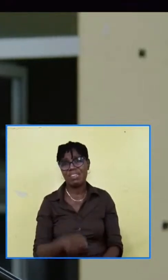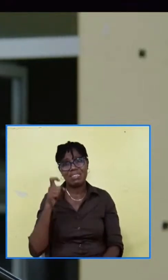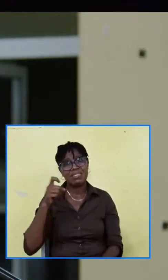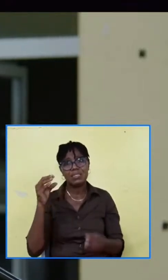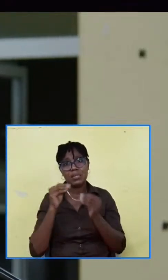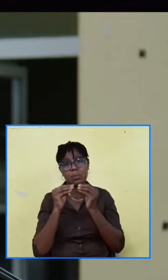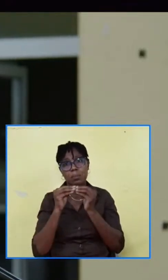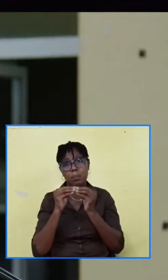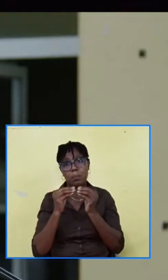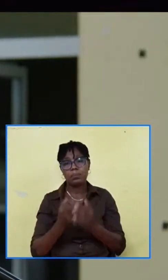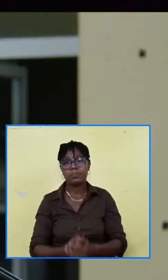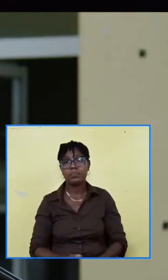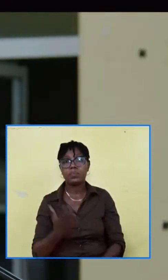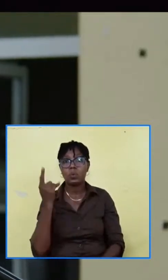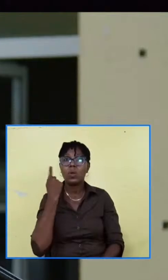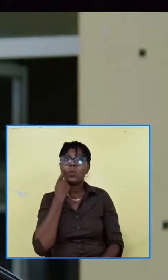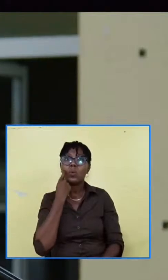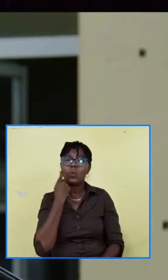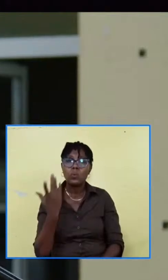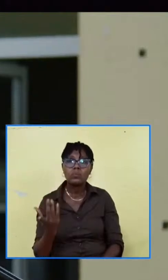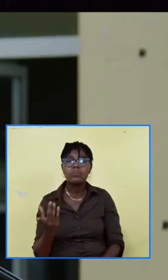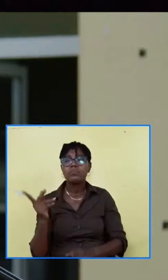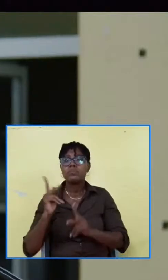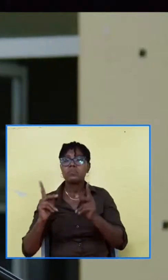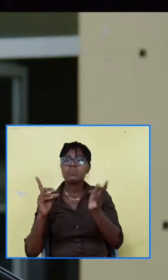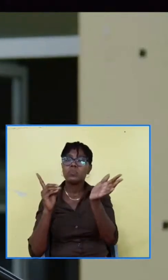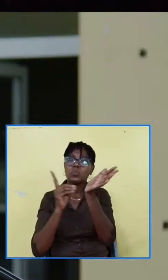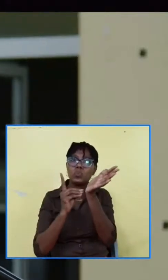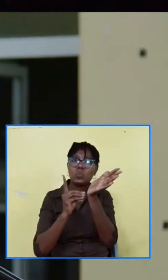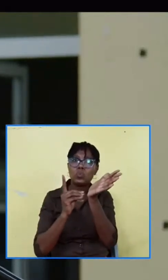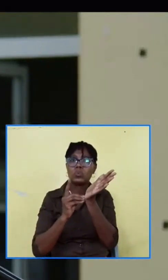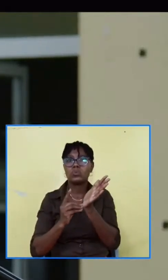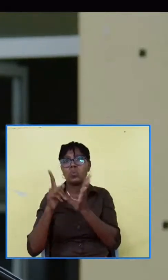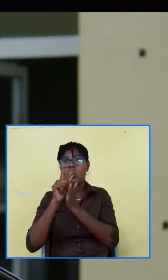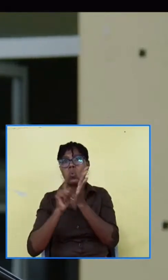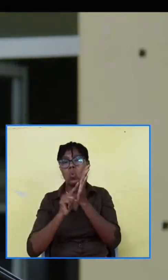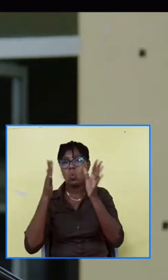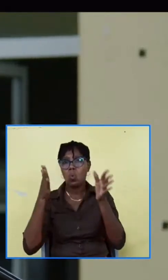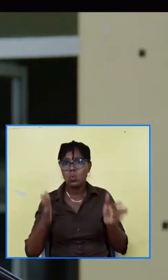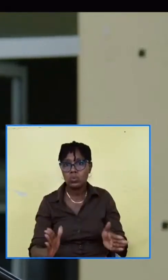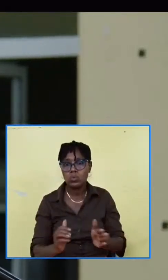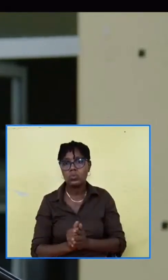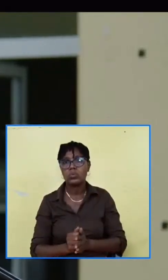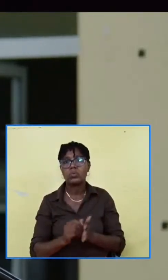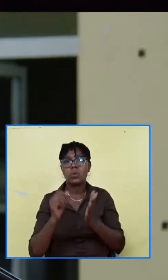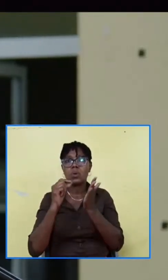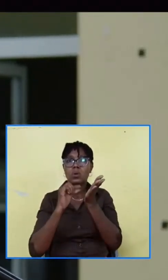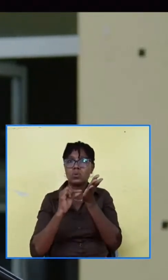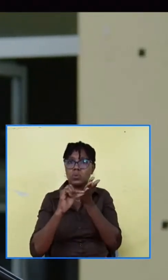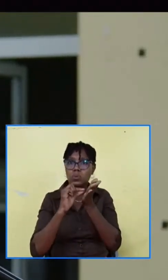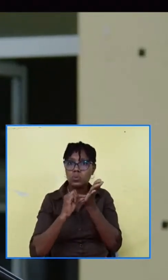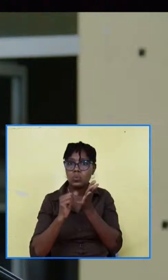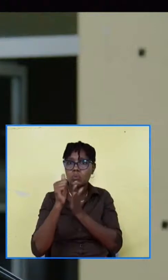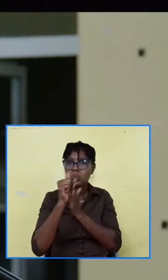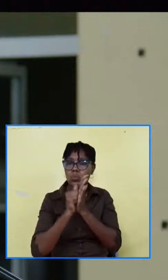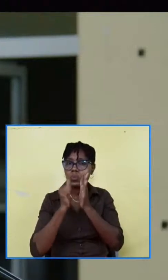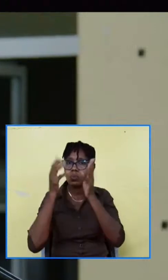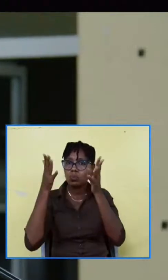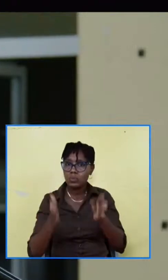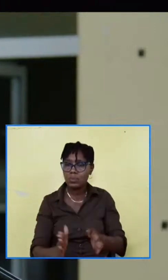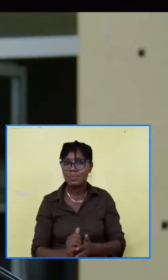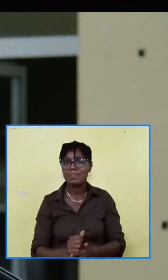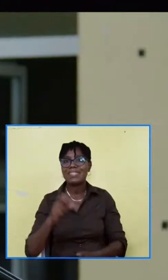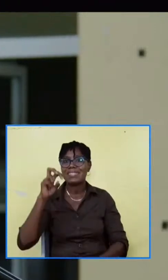formal jobs, doctors, lawyers, accountants, other formal professions. They have to get the practice certificate